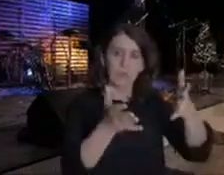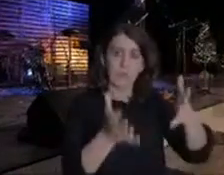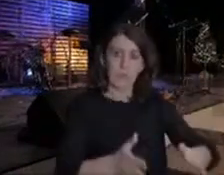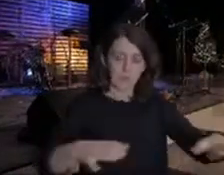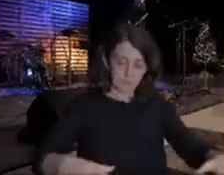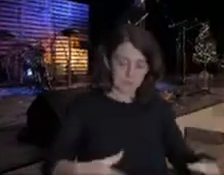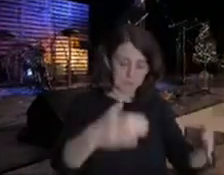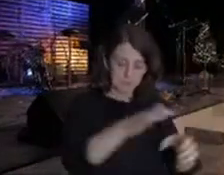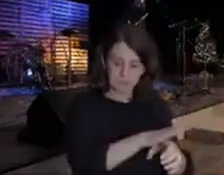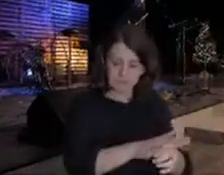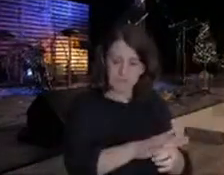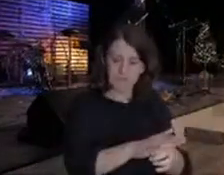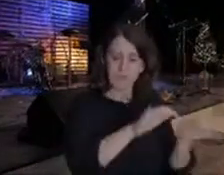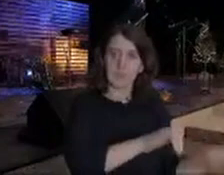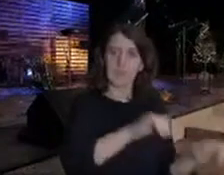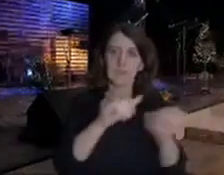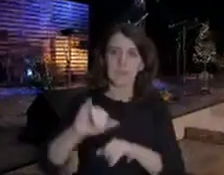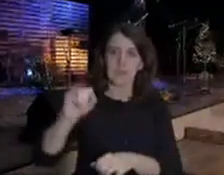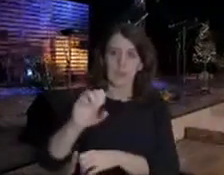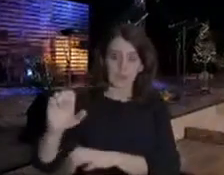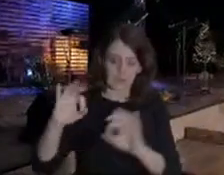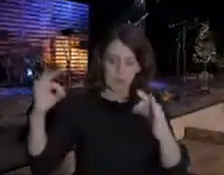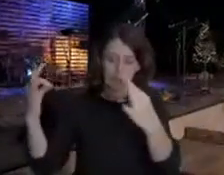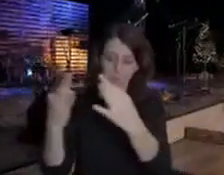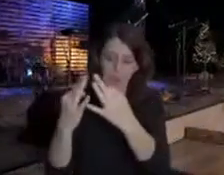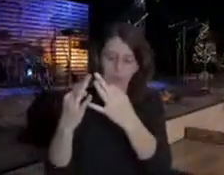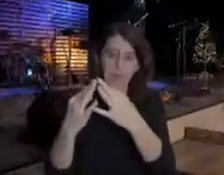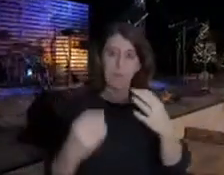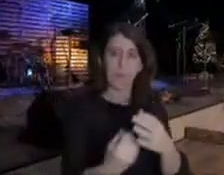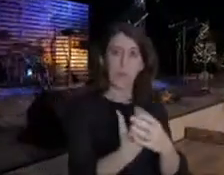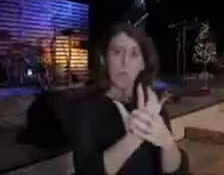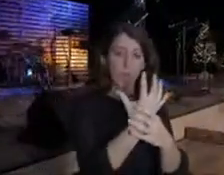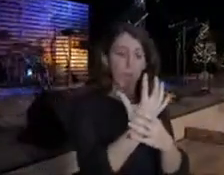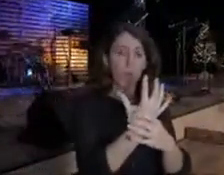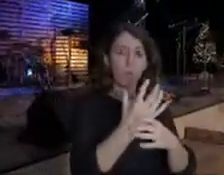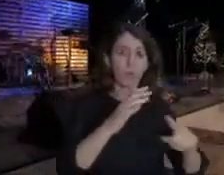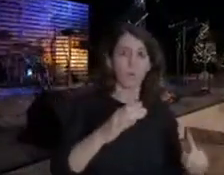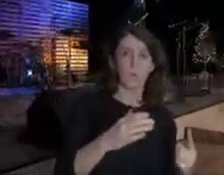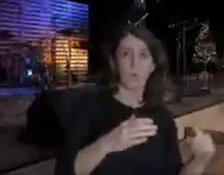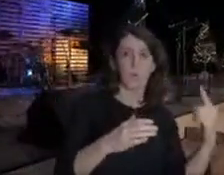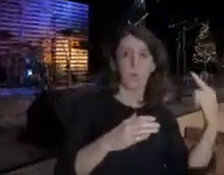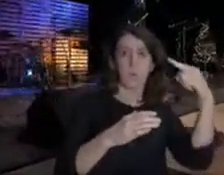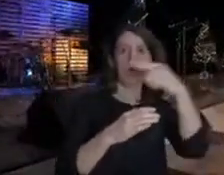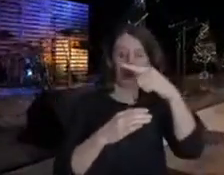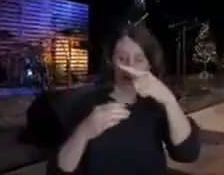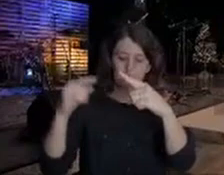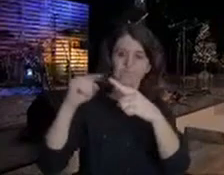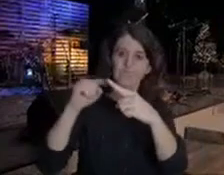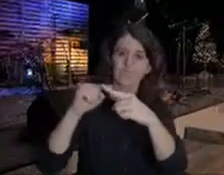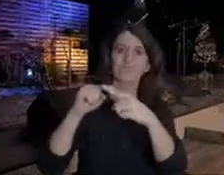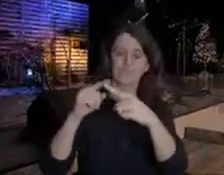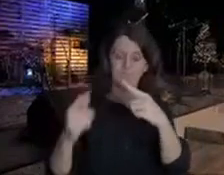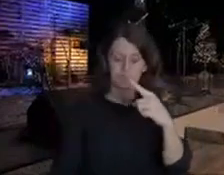the stump of Jesse." So we have Israel being a forest of stumps, and Isaiah